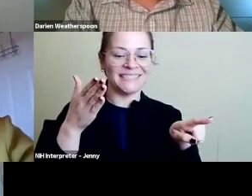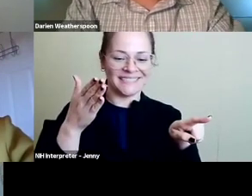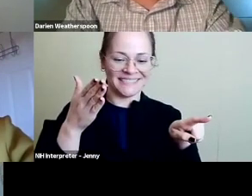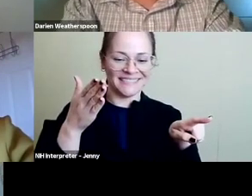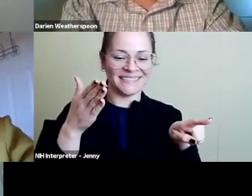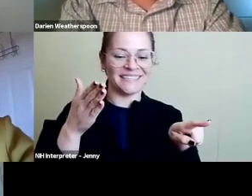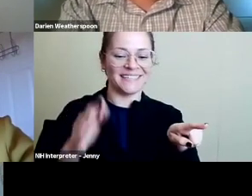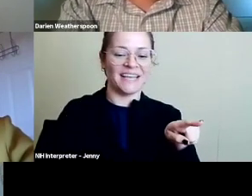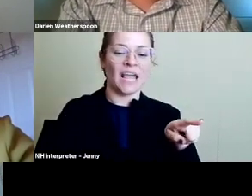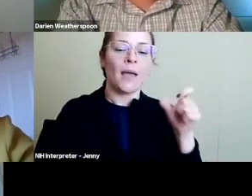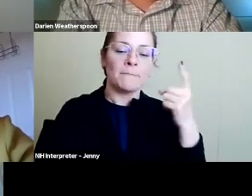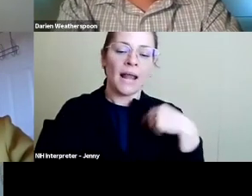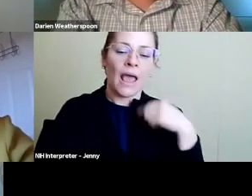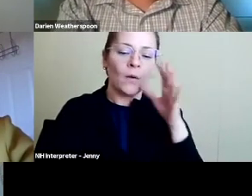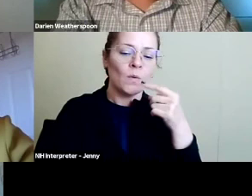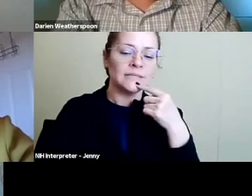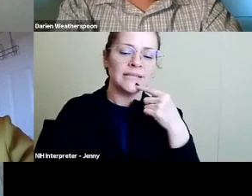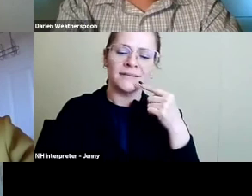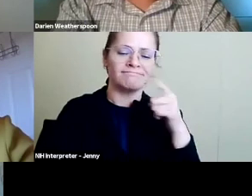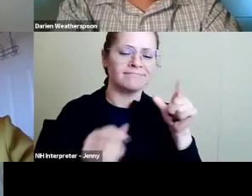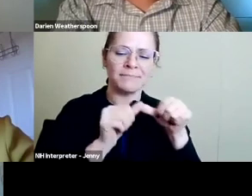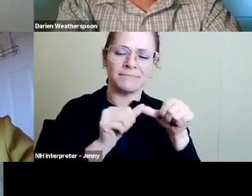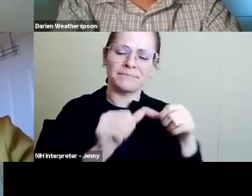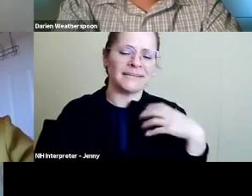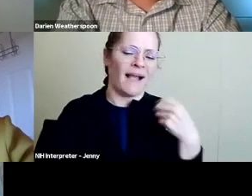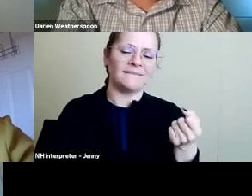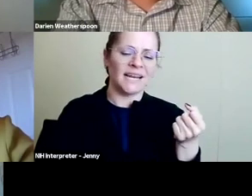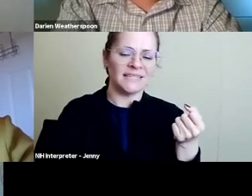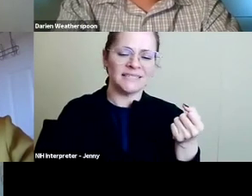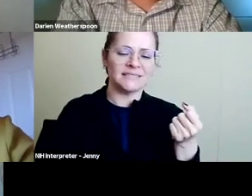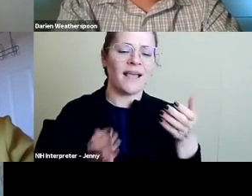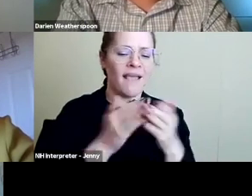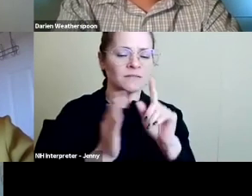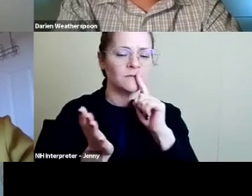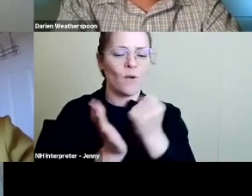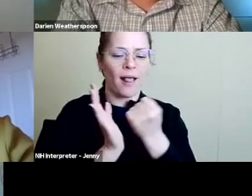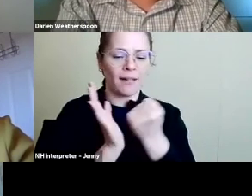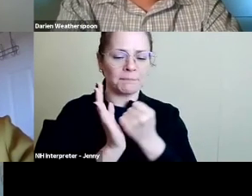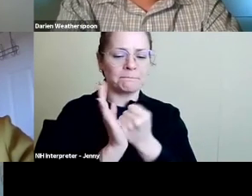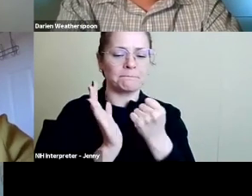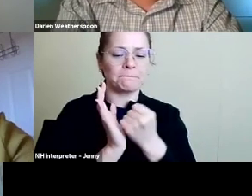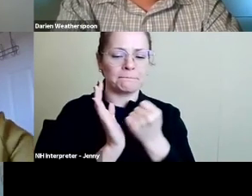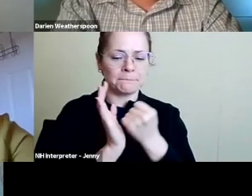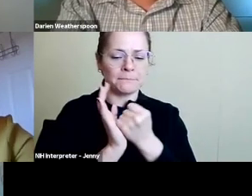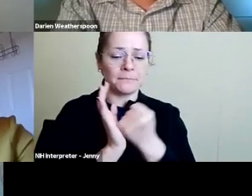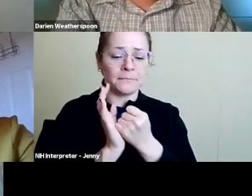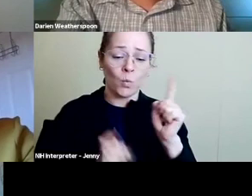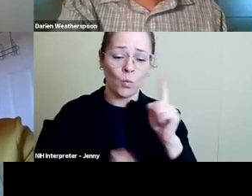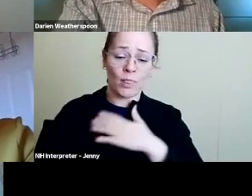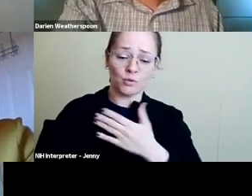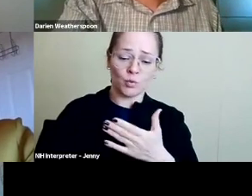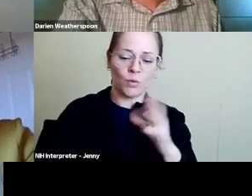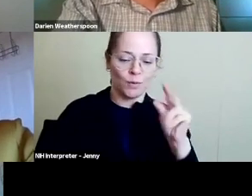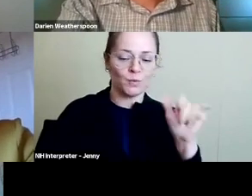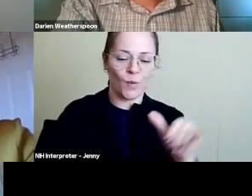out there. But I would just say, be confident, ask for help, and where there's a will, there's a way.